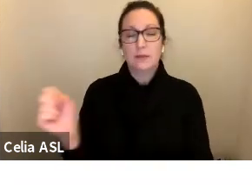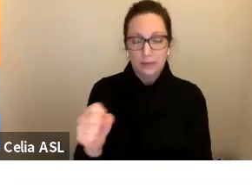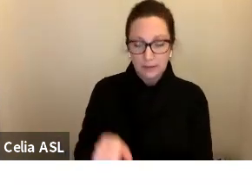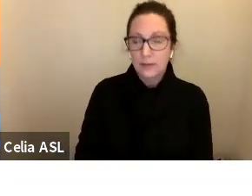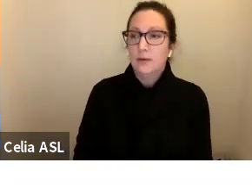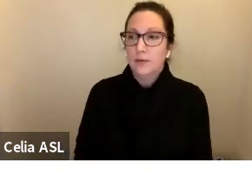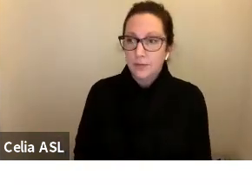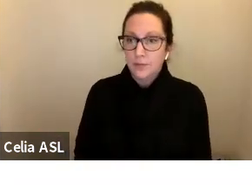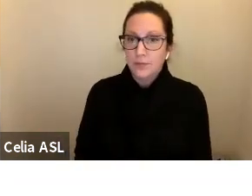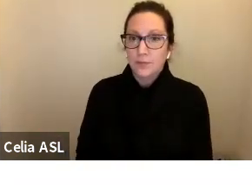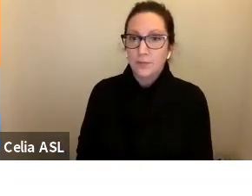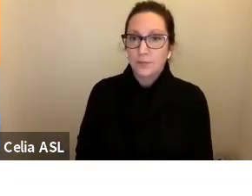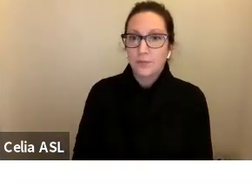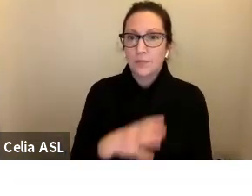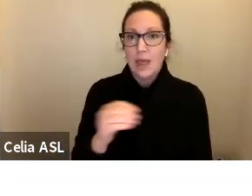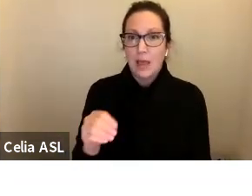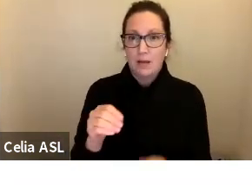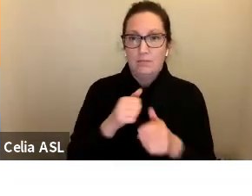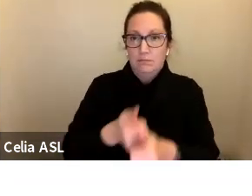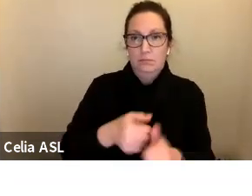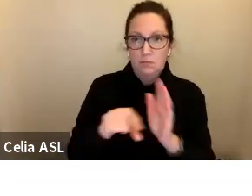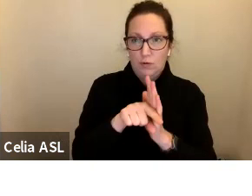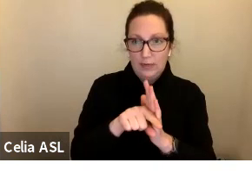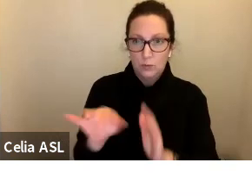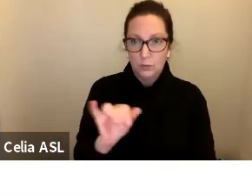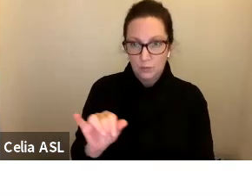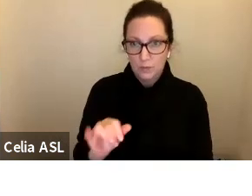Okay, and they use grades.